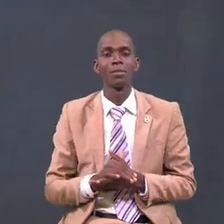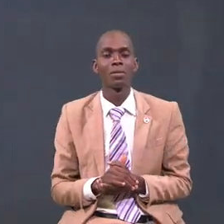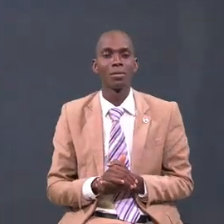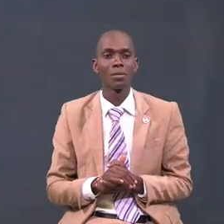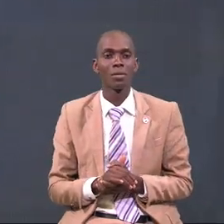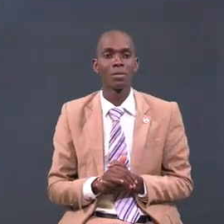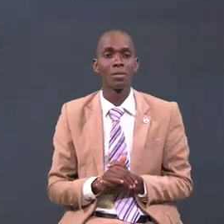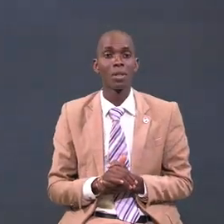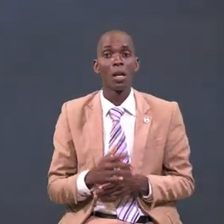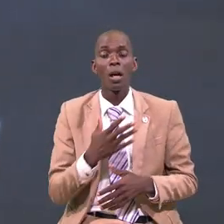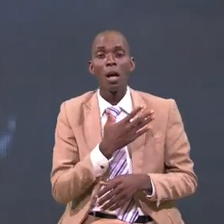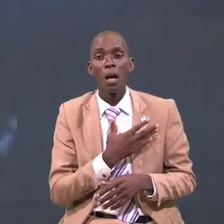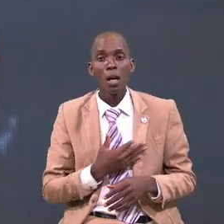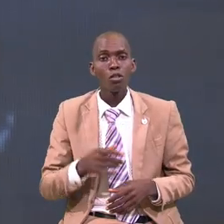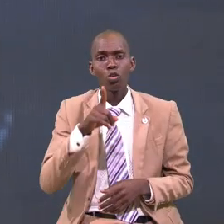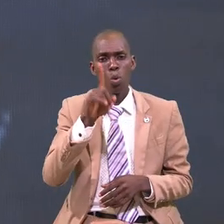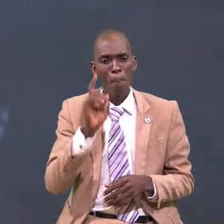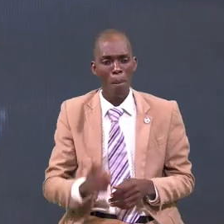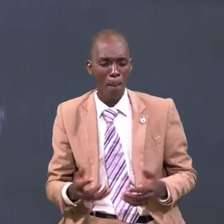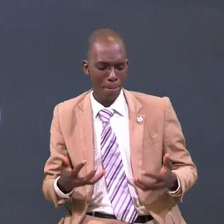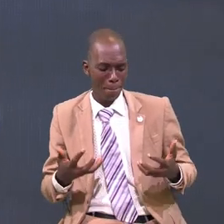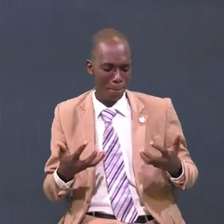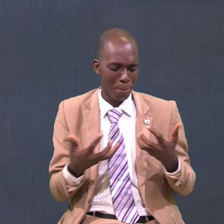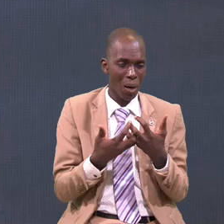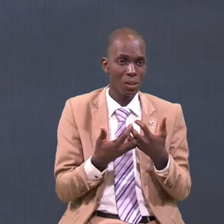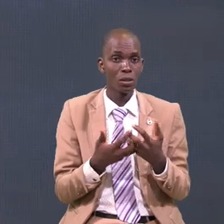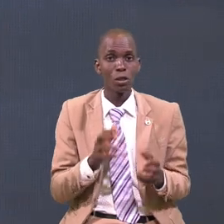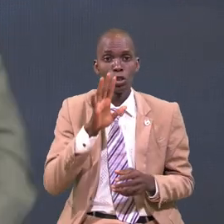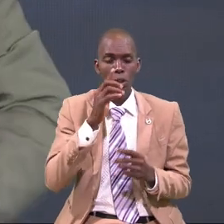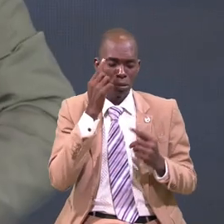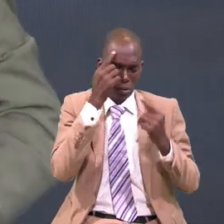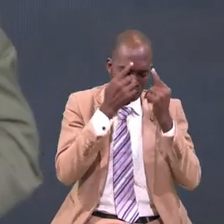And you must match your thoughts with the thoughts of God.